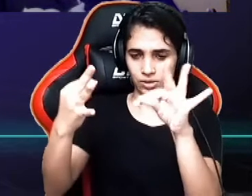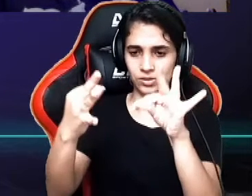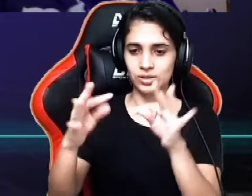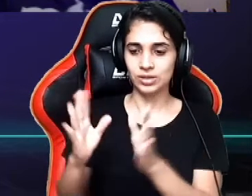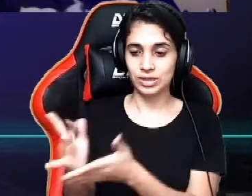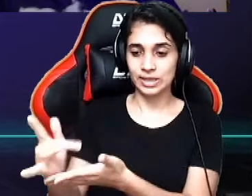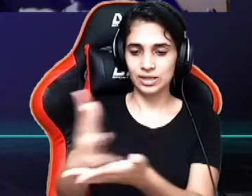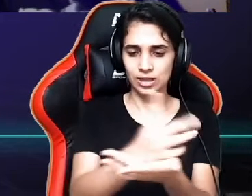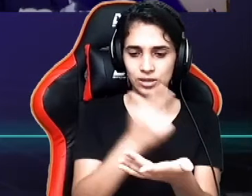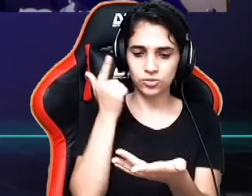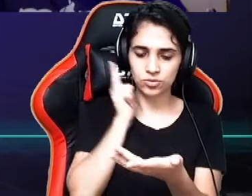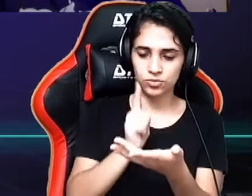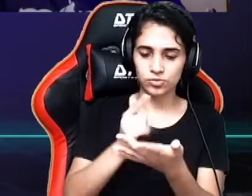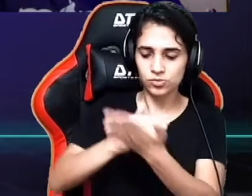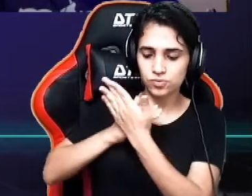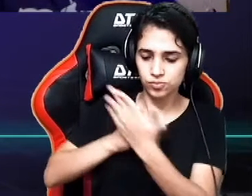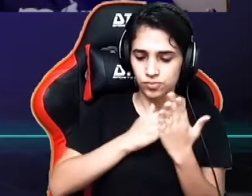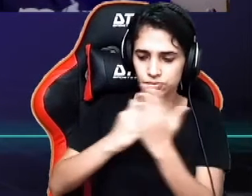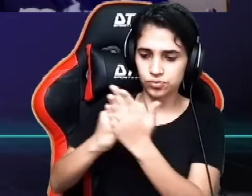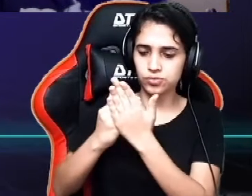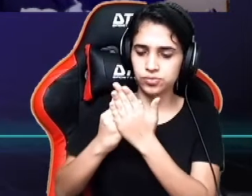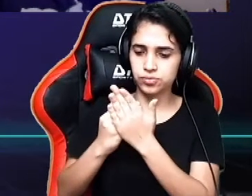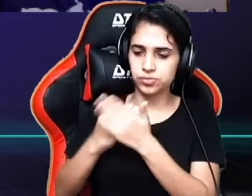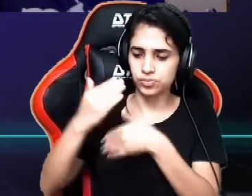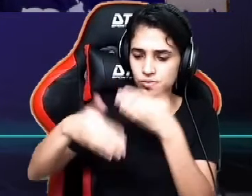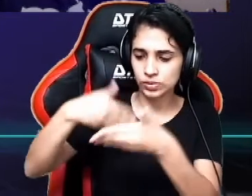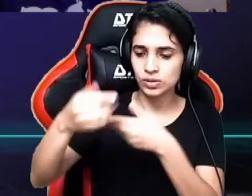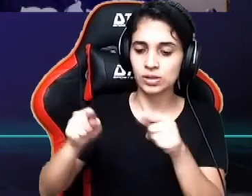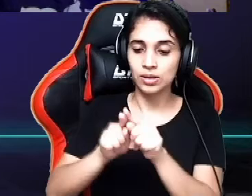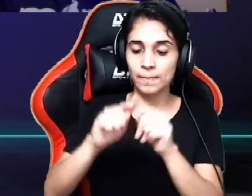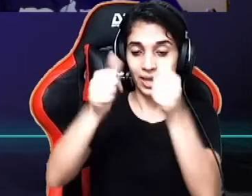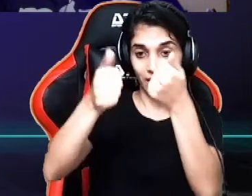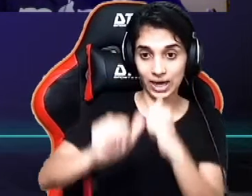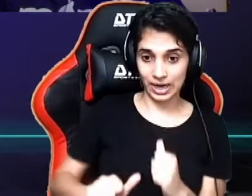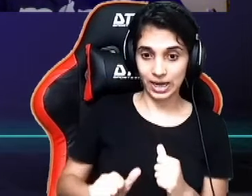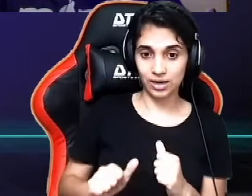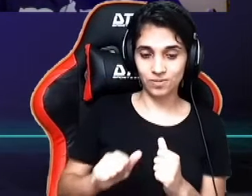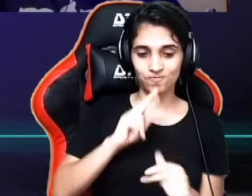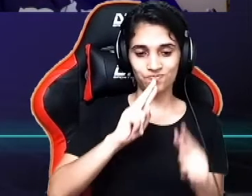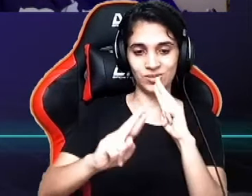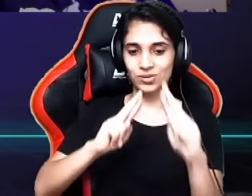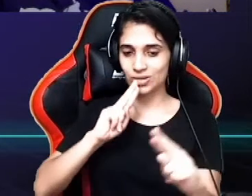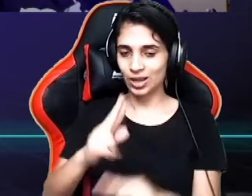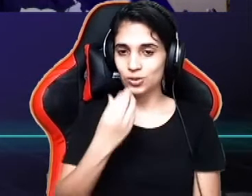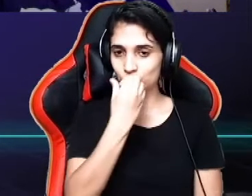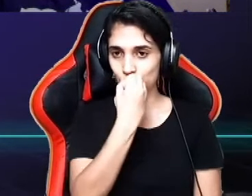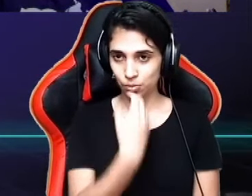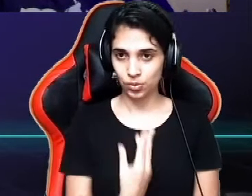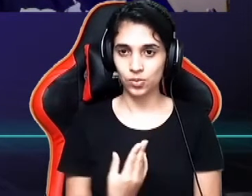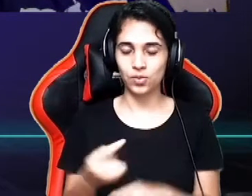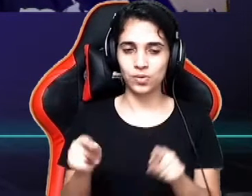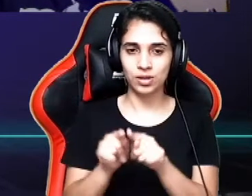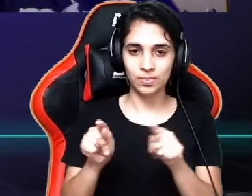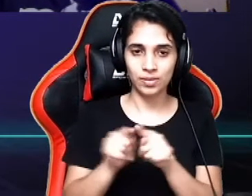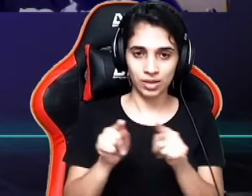technology, data tools to support on our daily analysis and